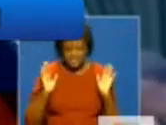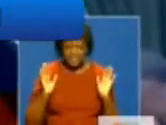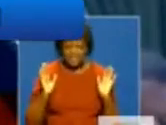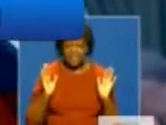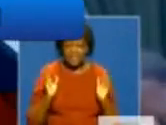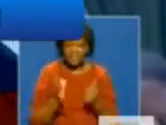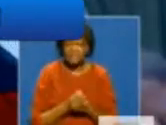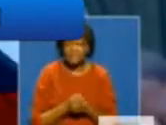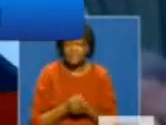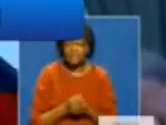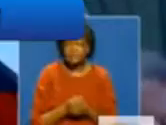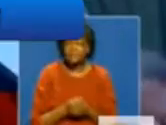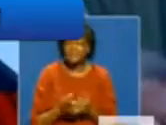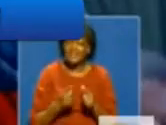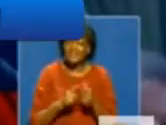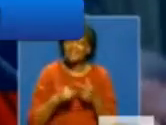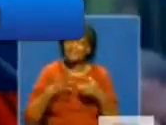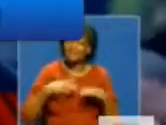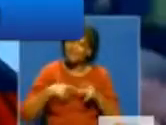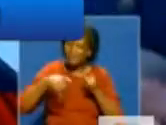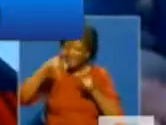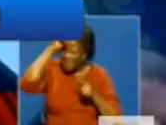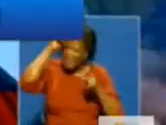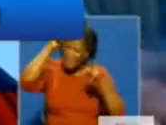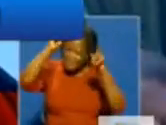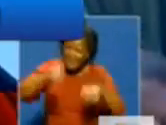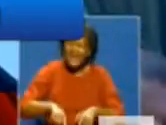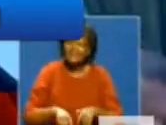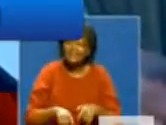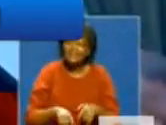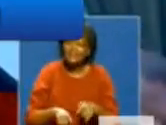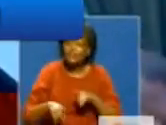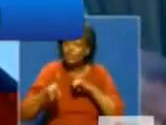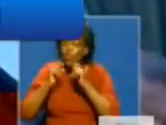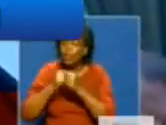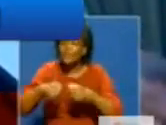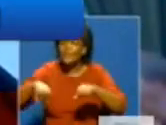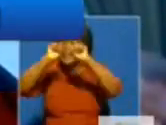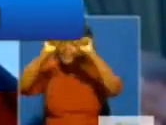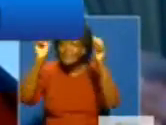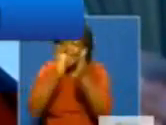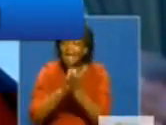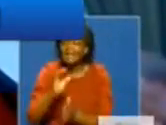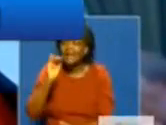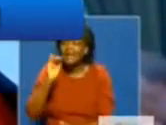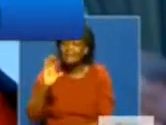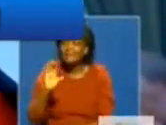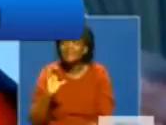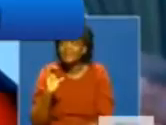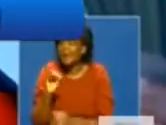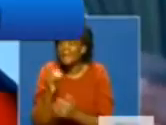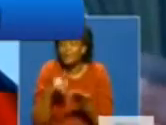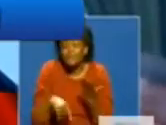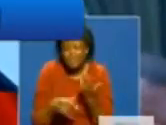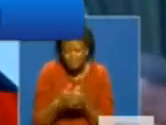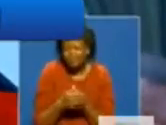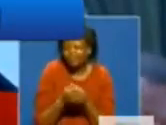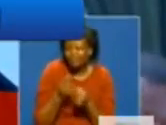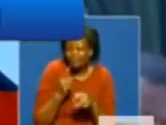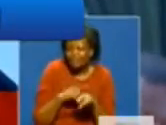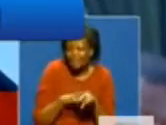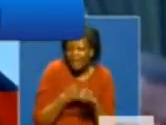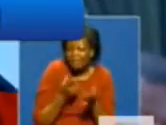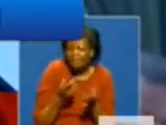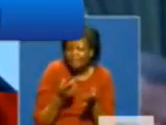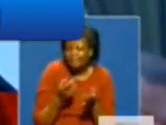fails, Wanjiku must then engage with the President and the IEBC in terms of the timelines that are